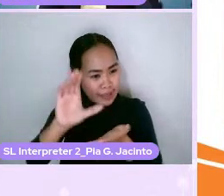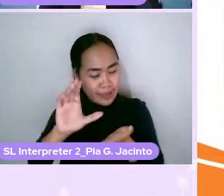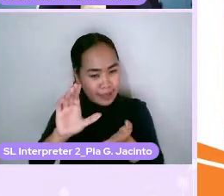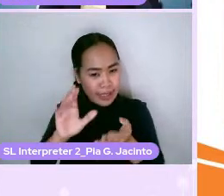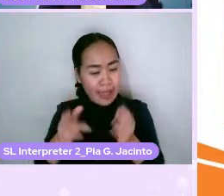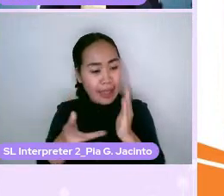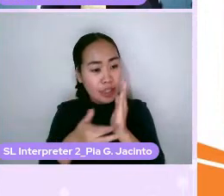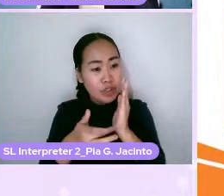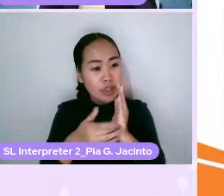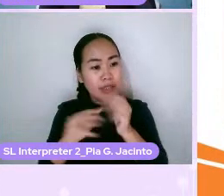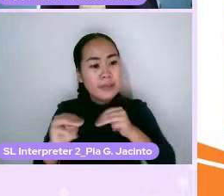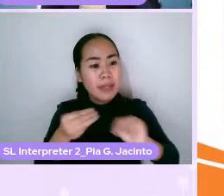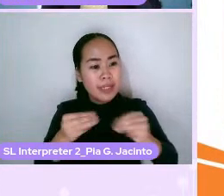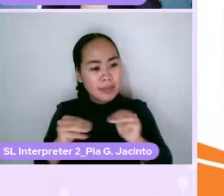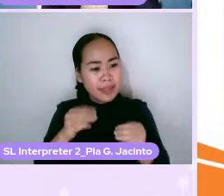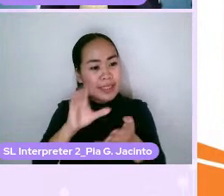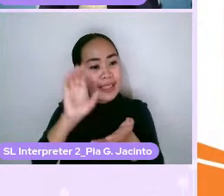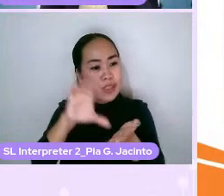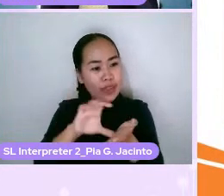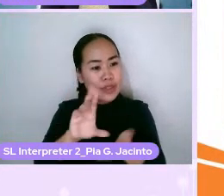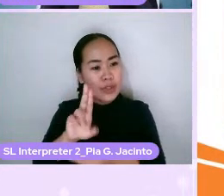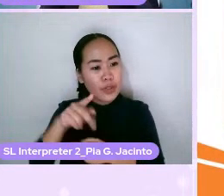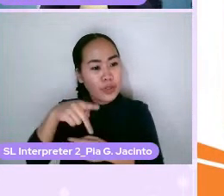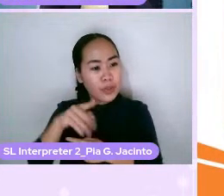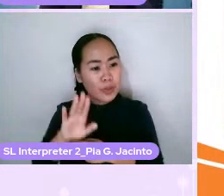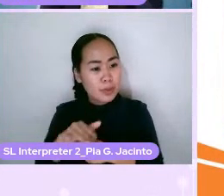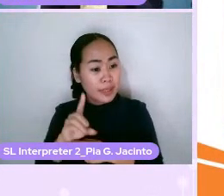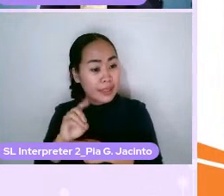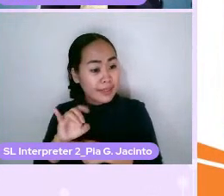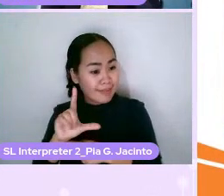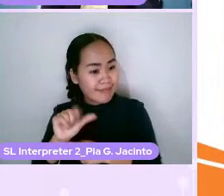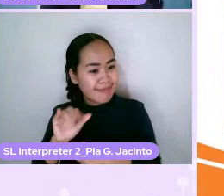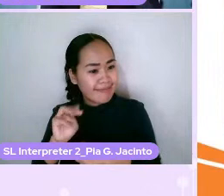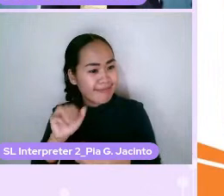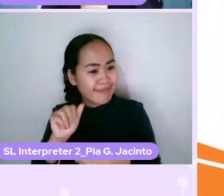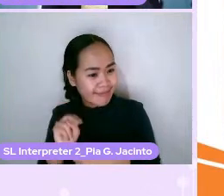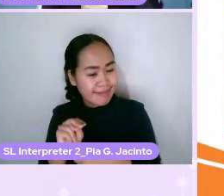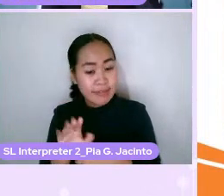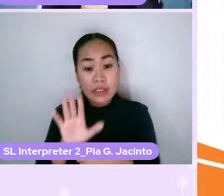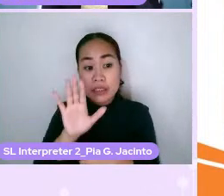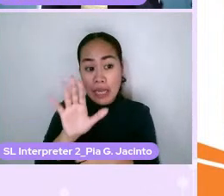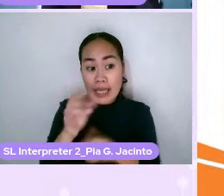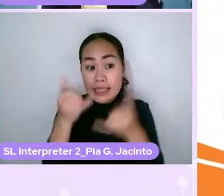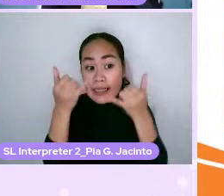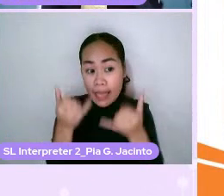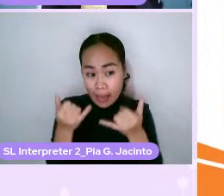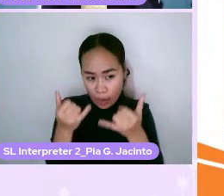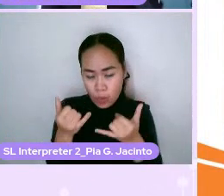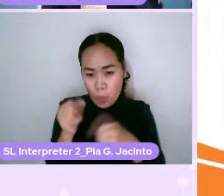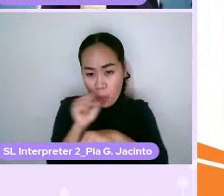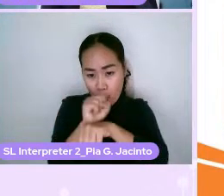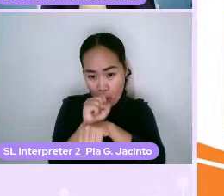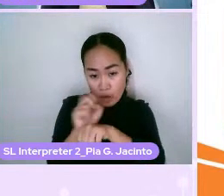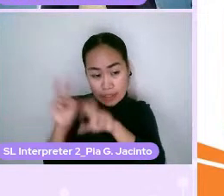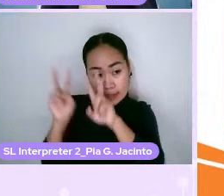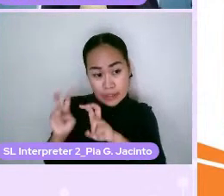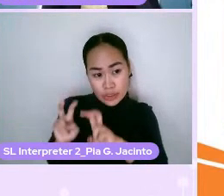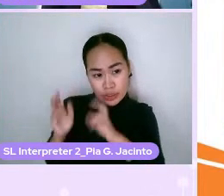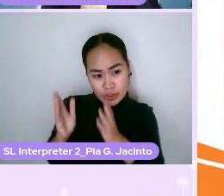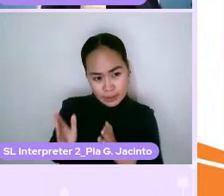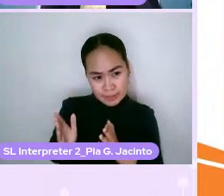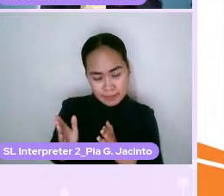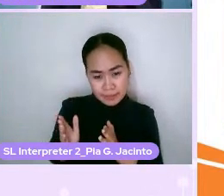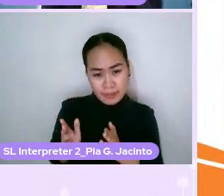UP Diliman. My current role is a researcher and an ICT project manager